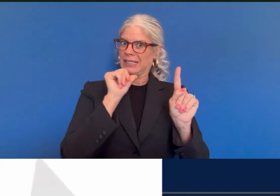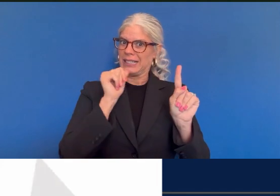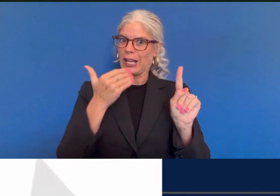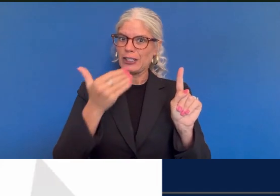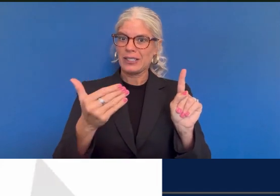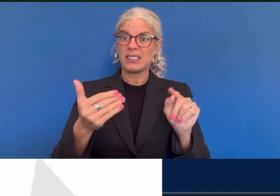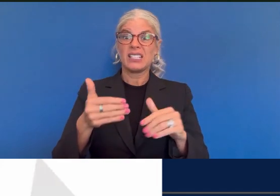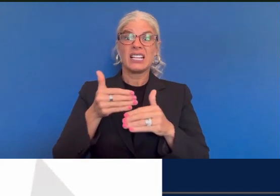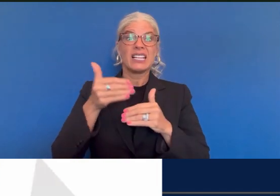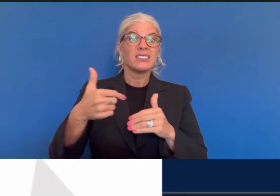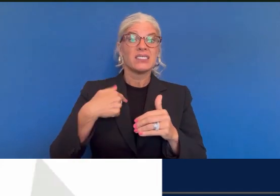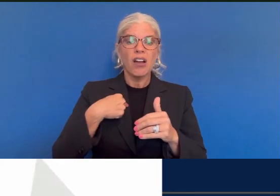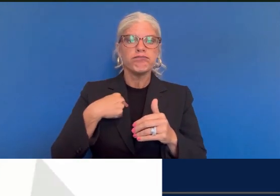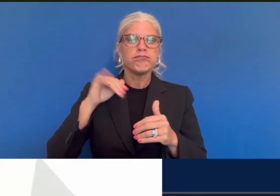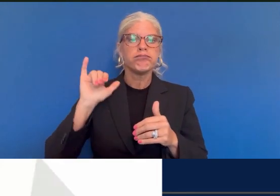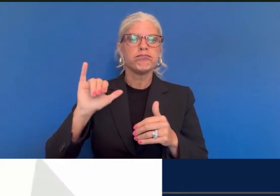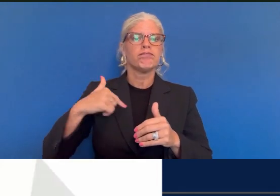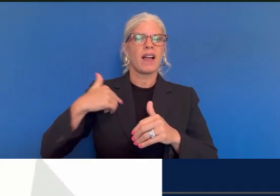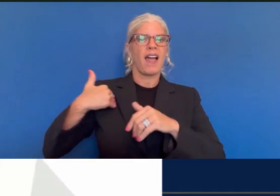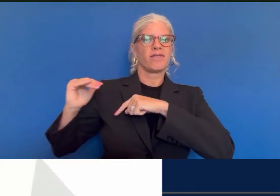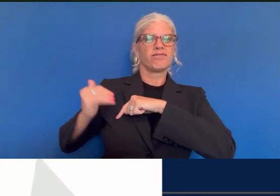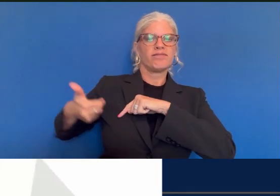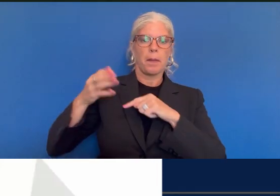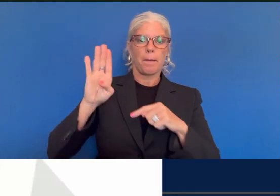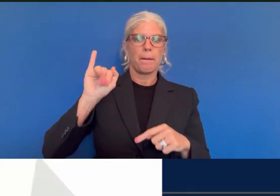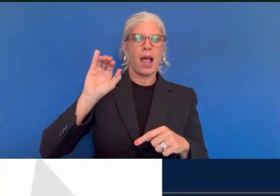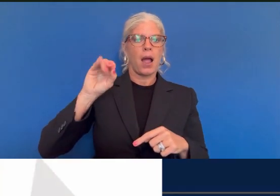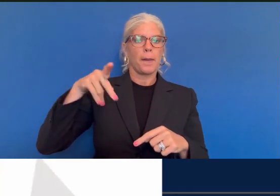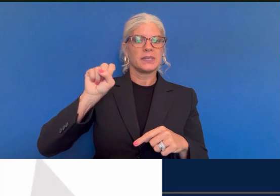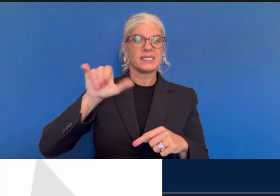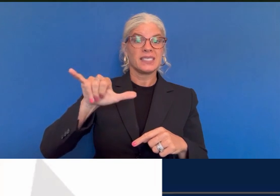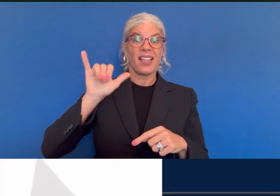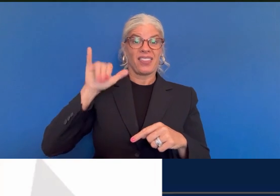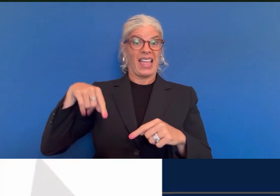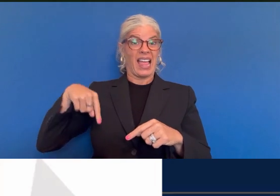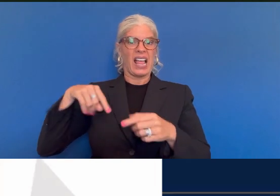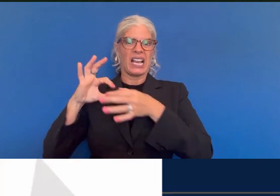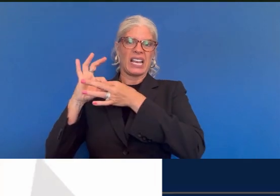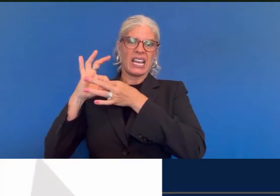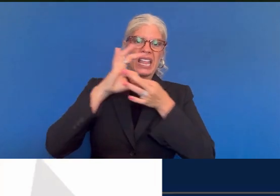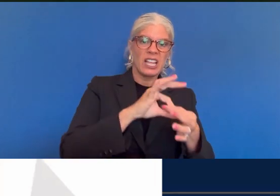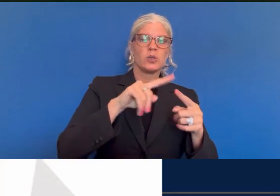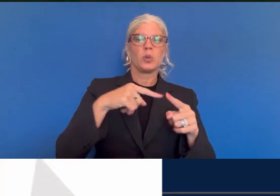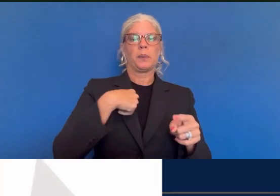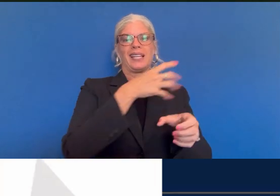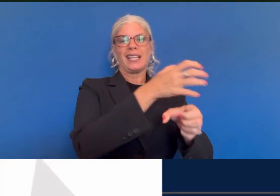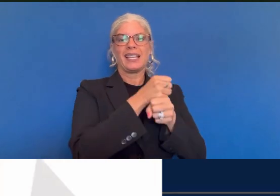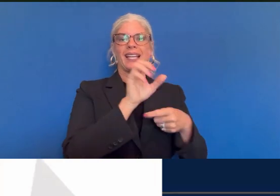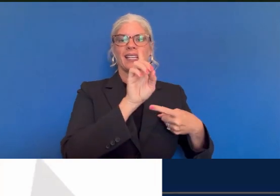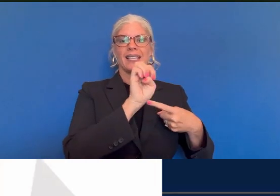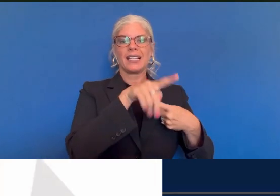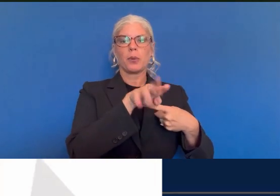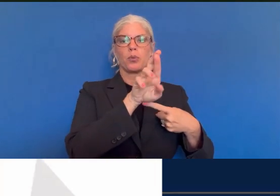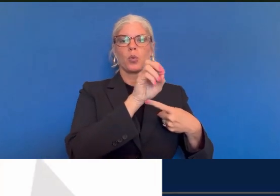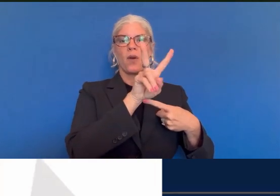whispering, and I heard the word comprehensive, which I thought whispering and a word isn't good. And the next thing I knew, I